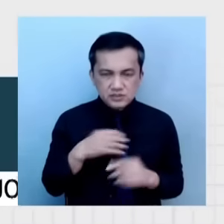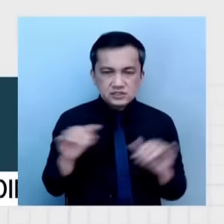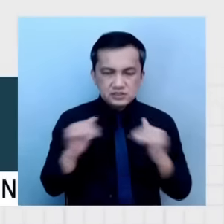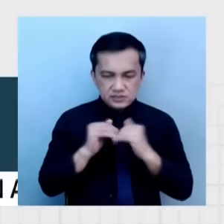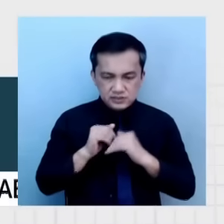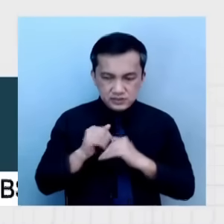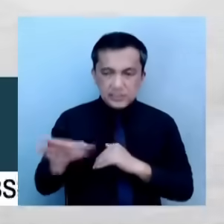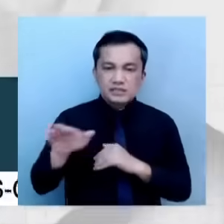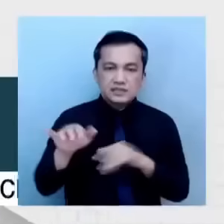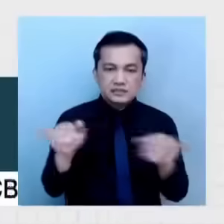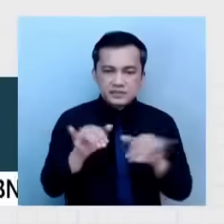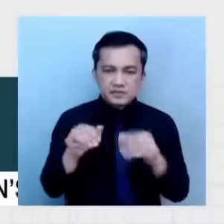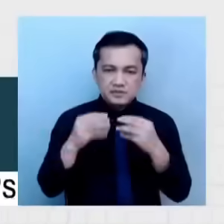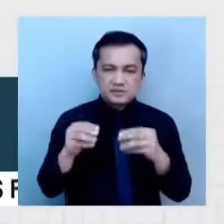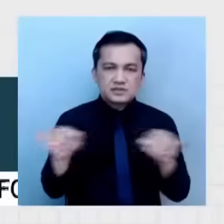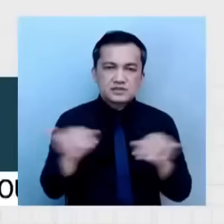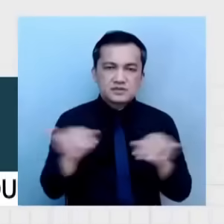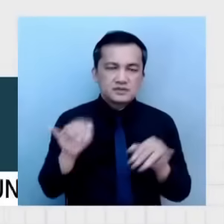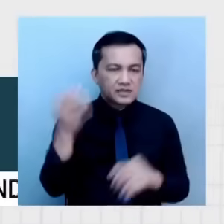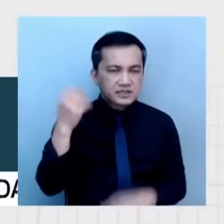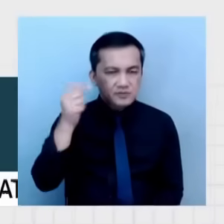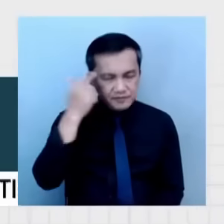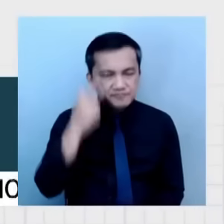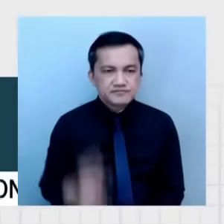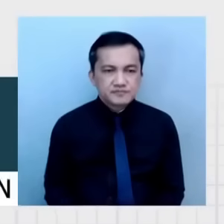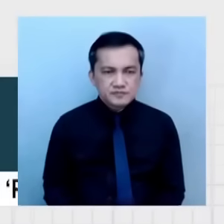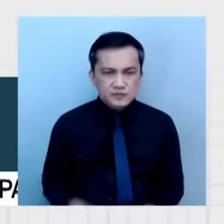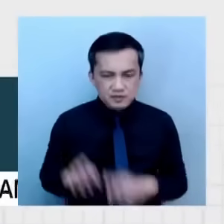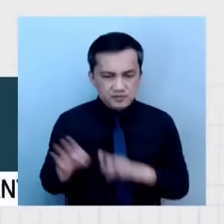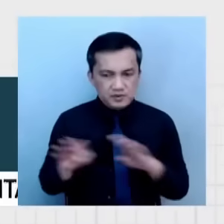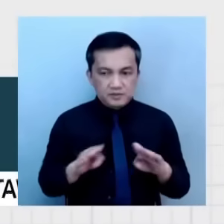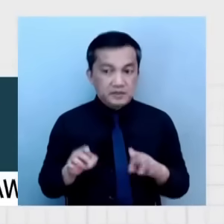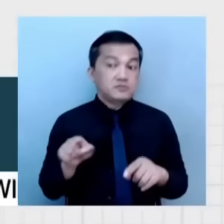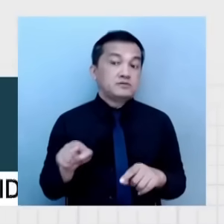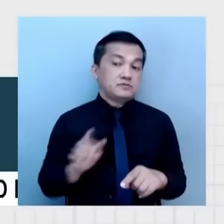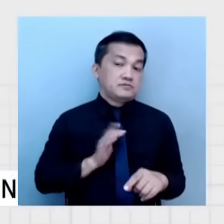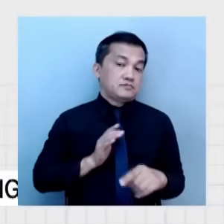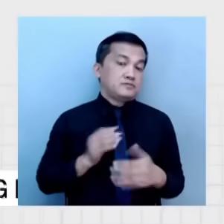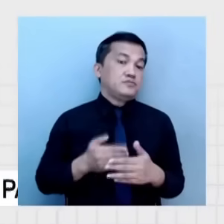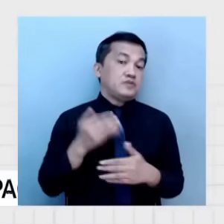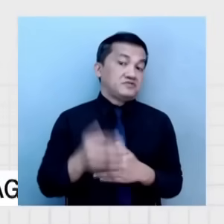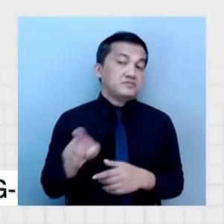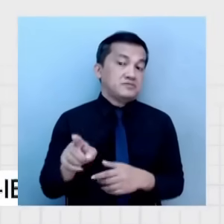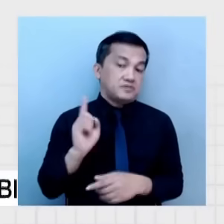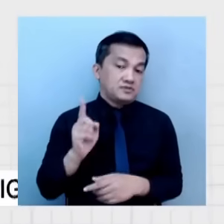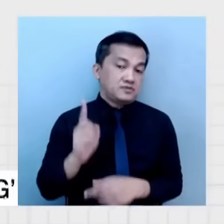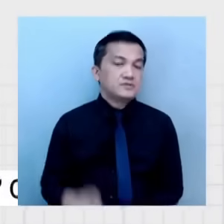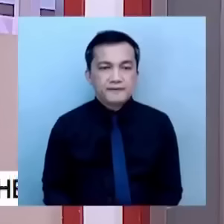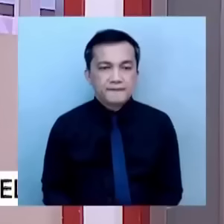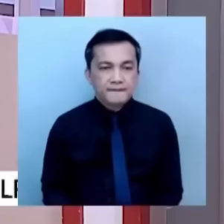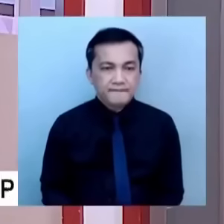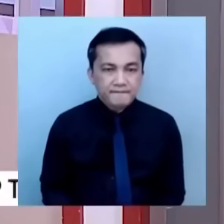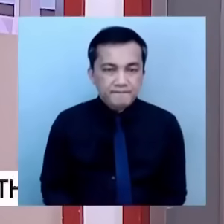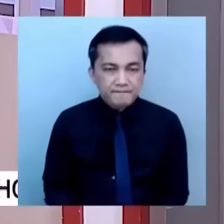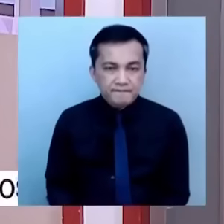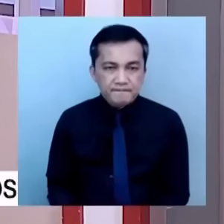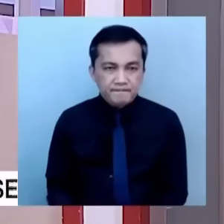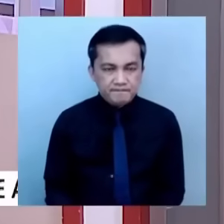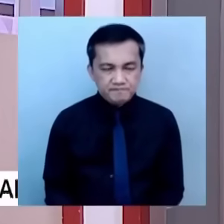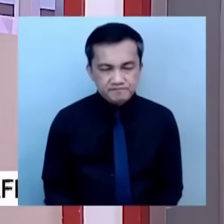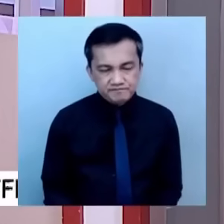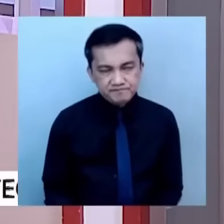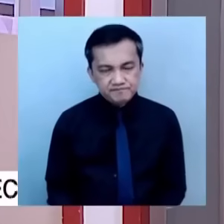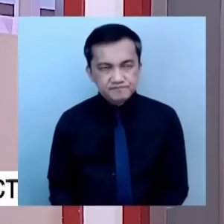in the previous administration. Behave or you could be next. RG Cruz, ABS-CBN News. Now for more on